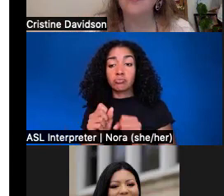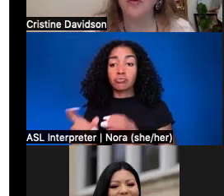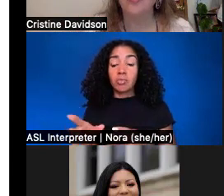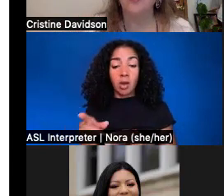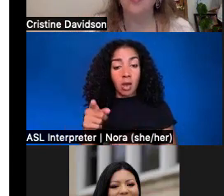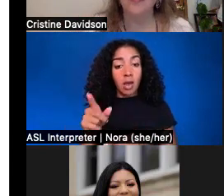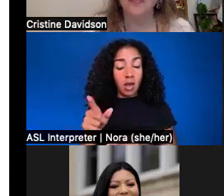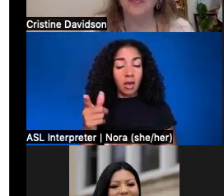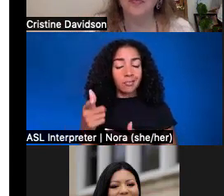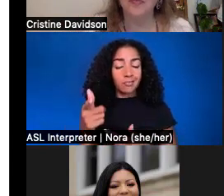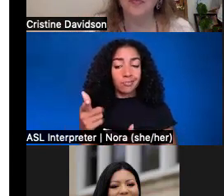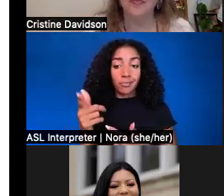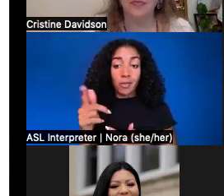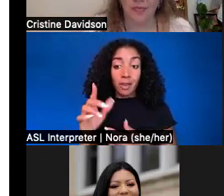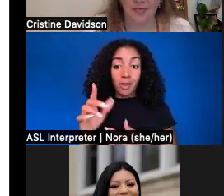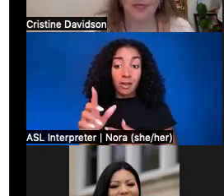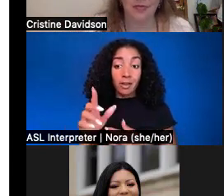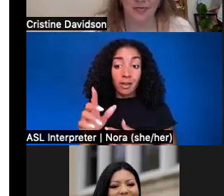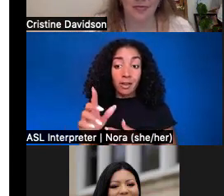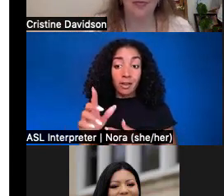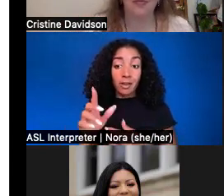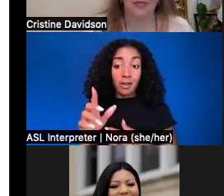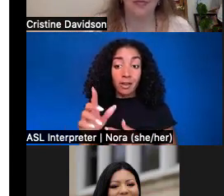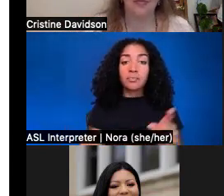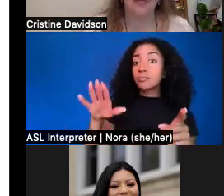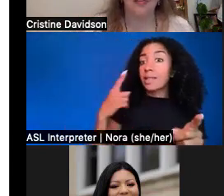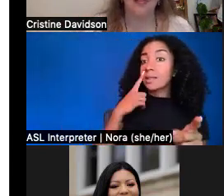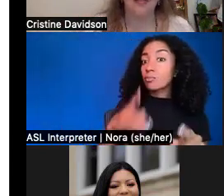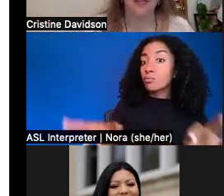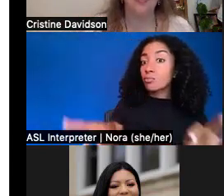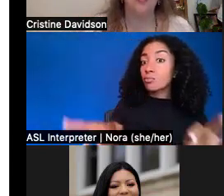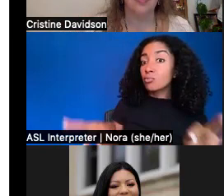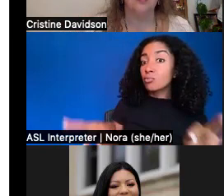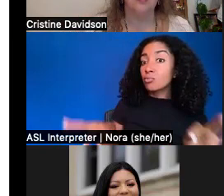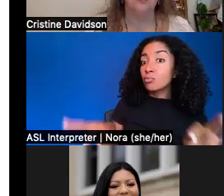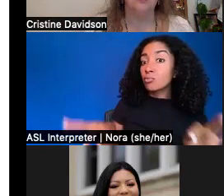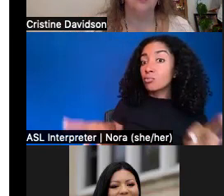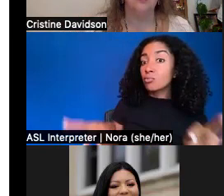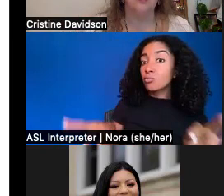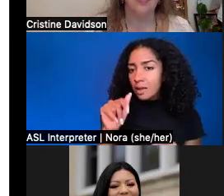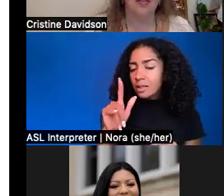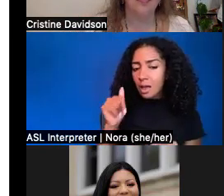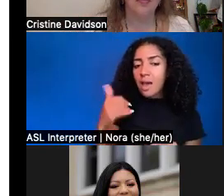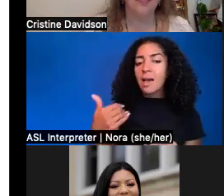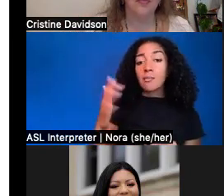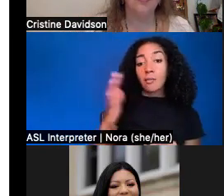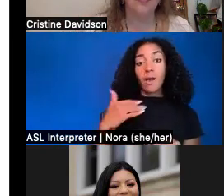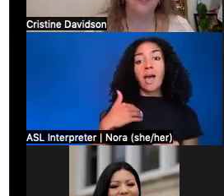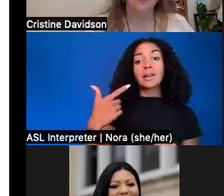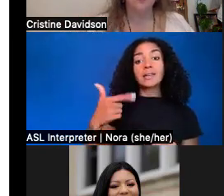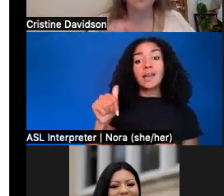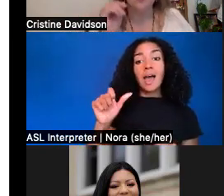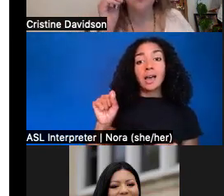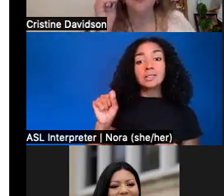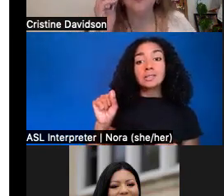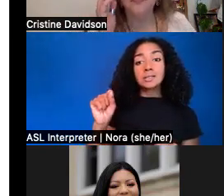from. It's when we used to actually have like gas lamps, as far as like, you know, Europeans and the way that they lit their streets and the way that they